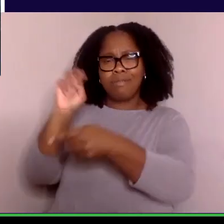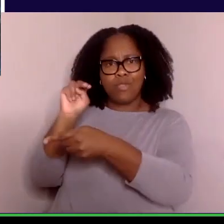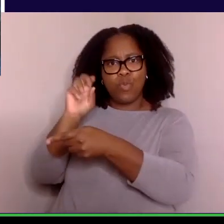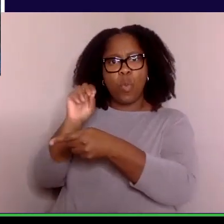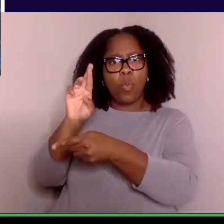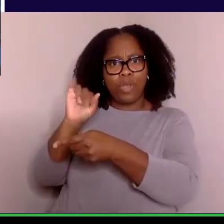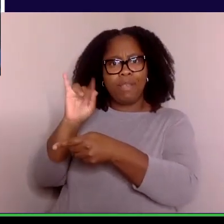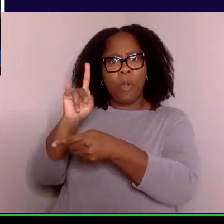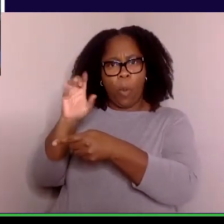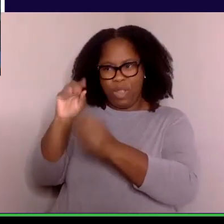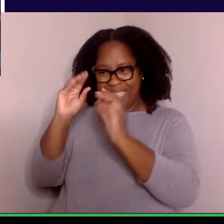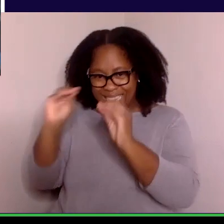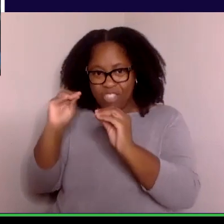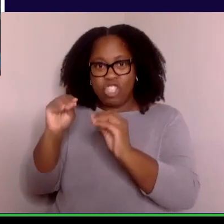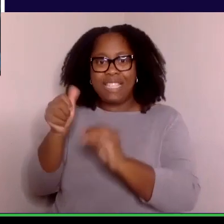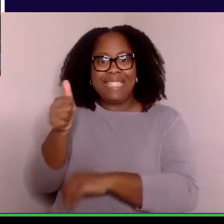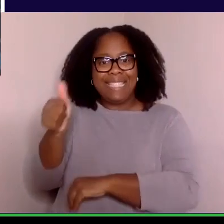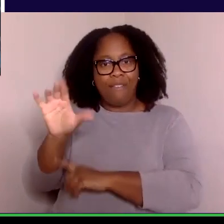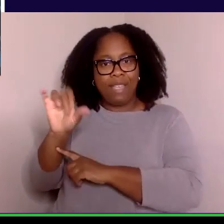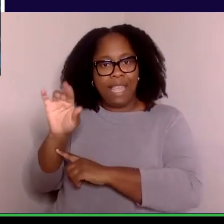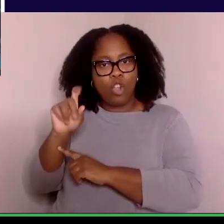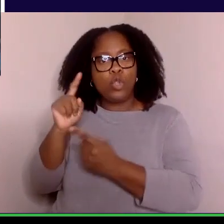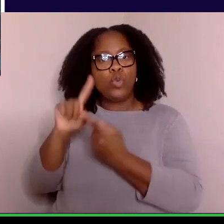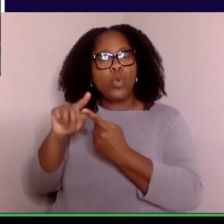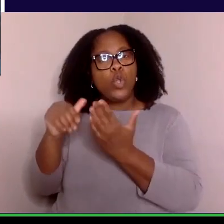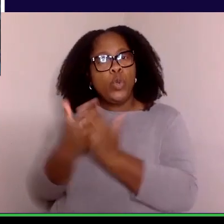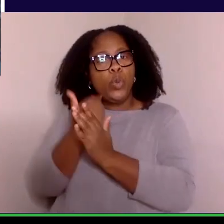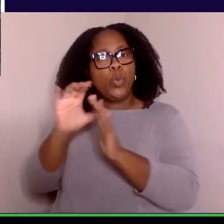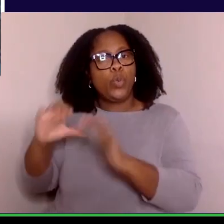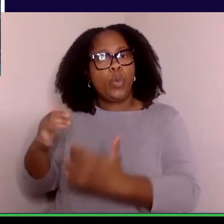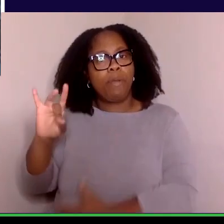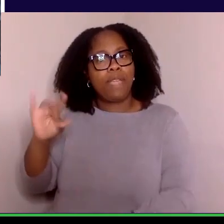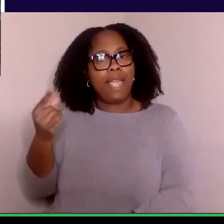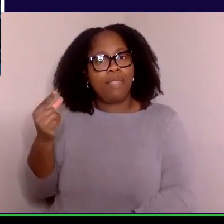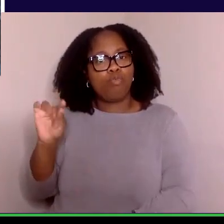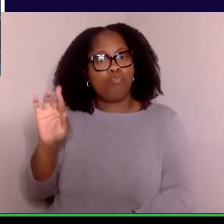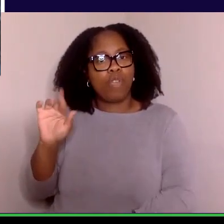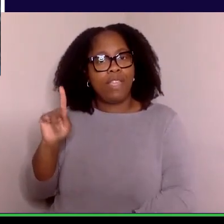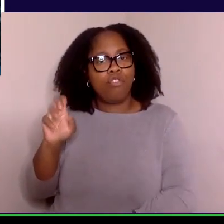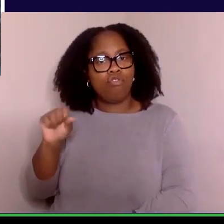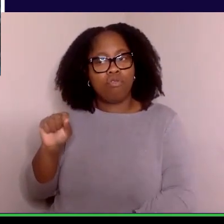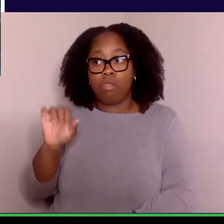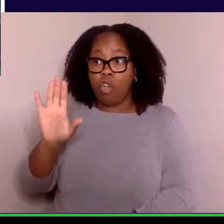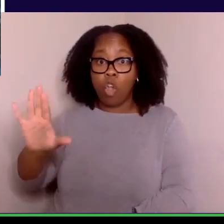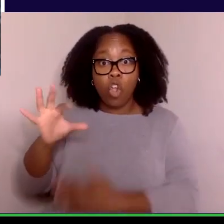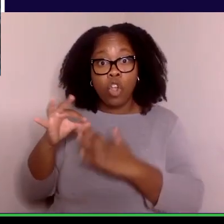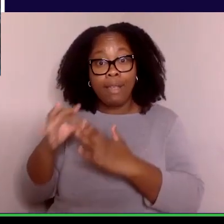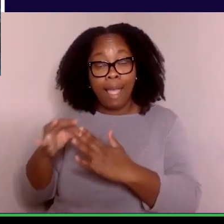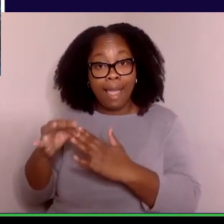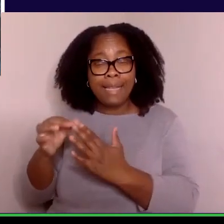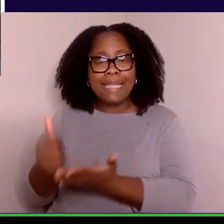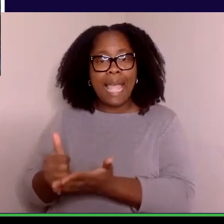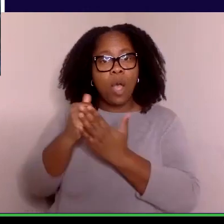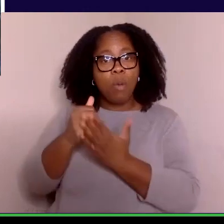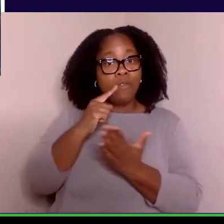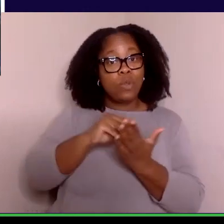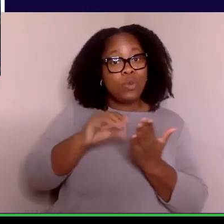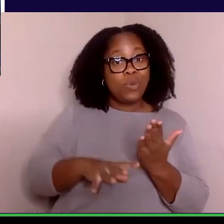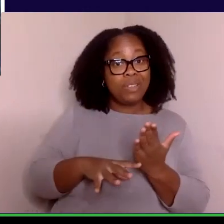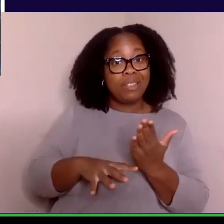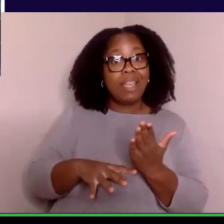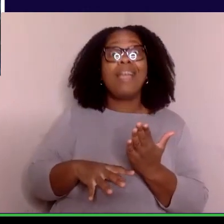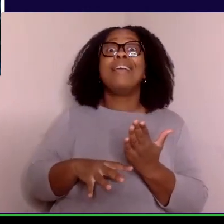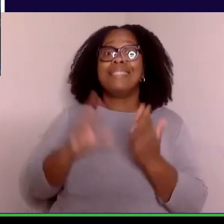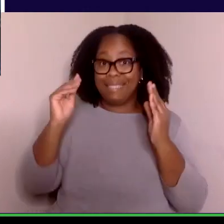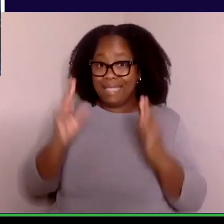graders. Her guidance works for students and us teachers too. The ideas